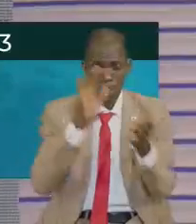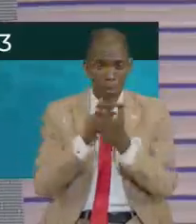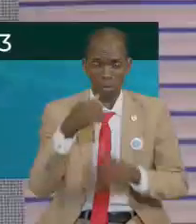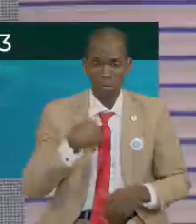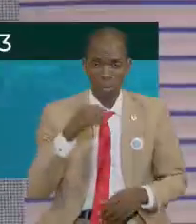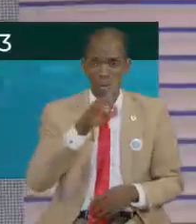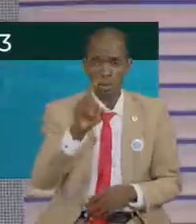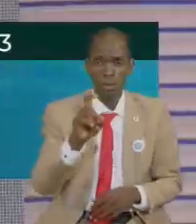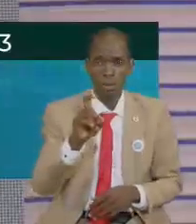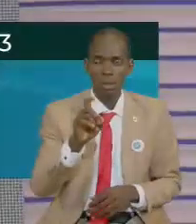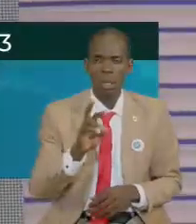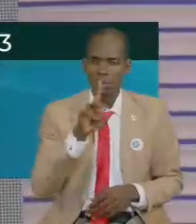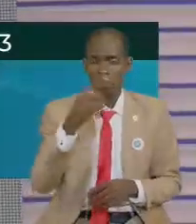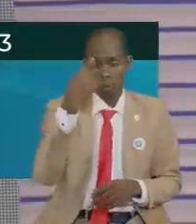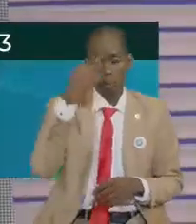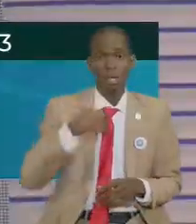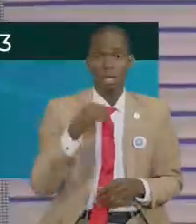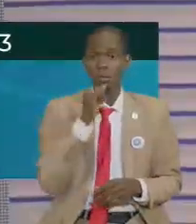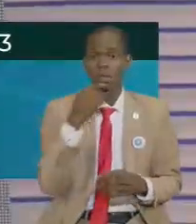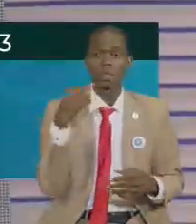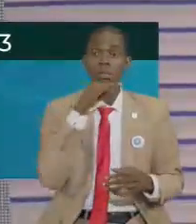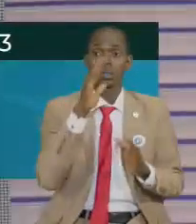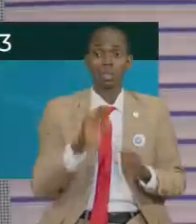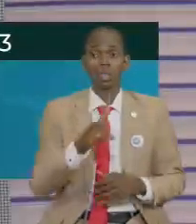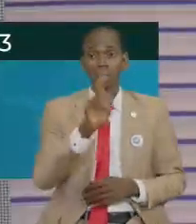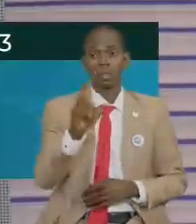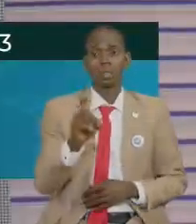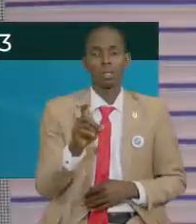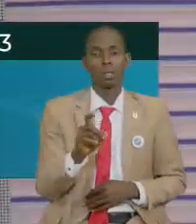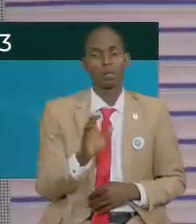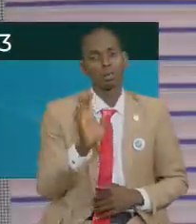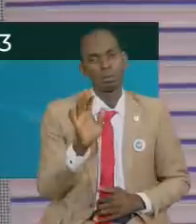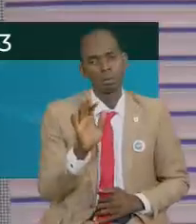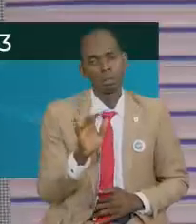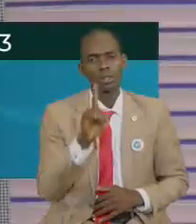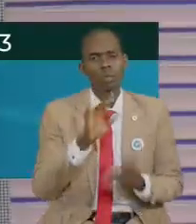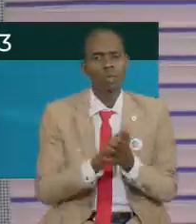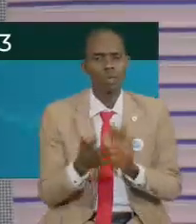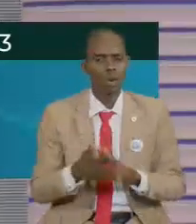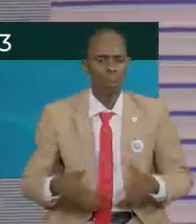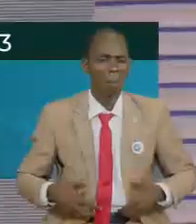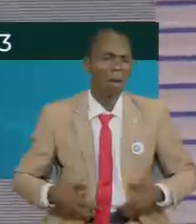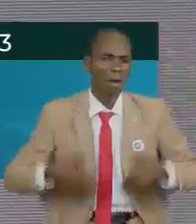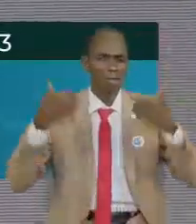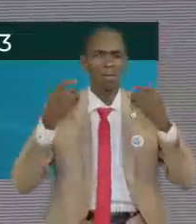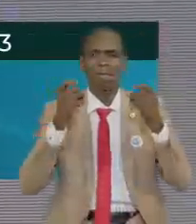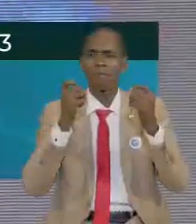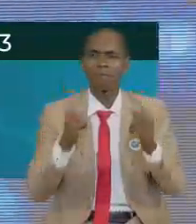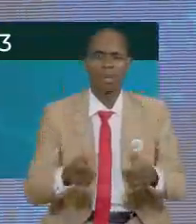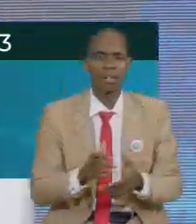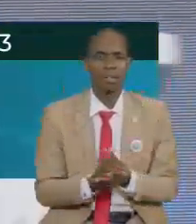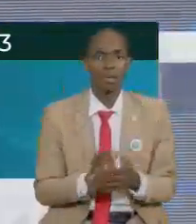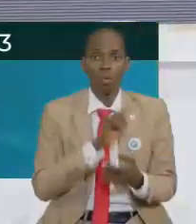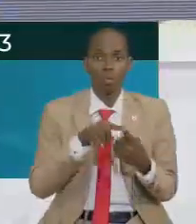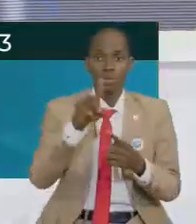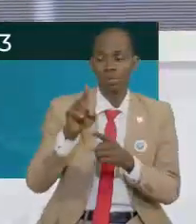Are you calling me a liar? We get offended when we talk to somebody